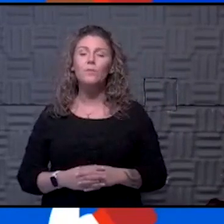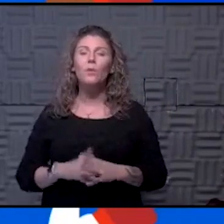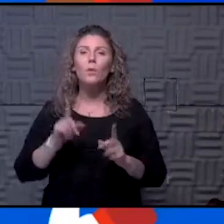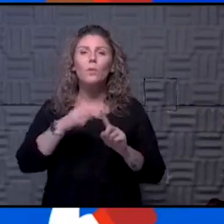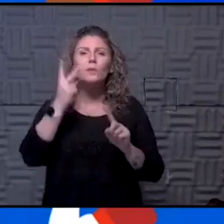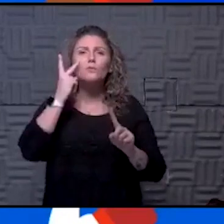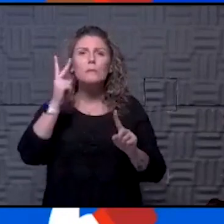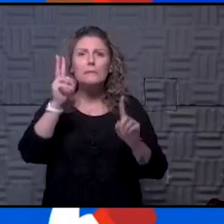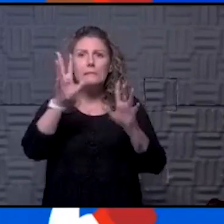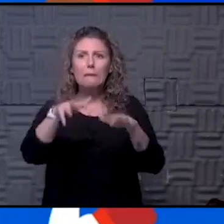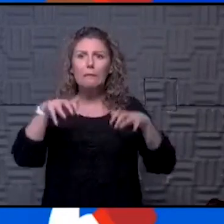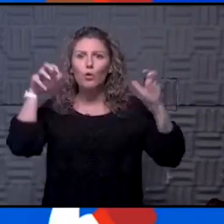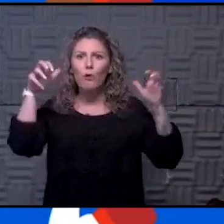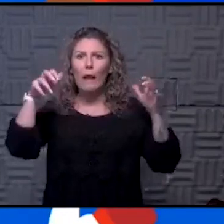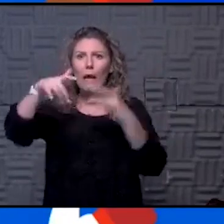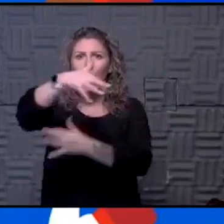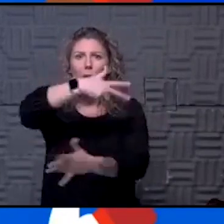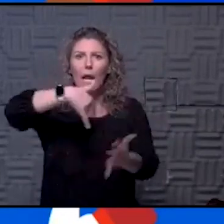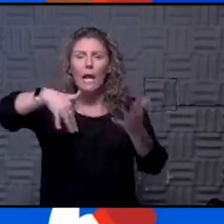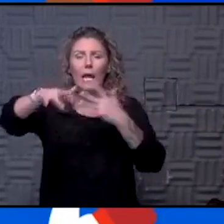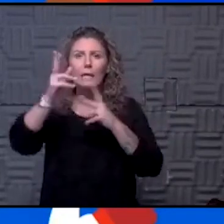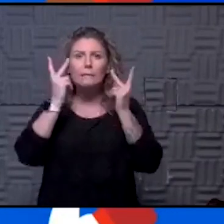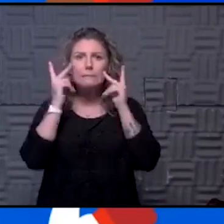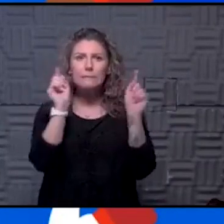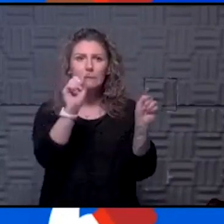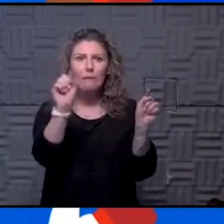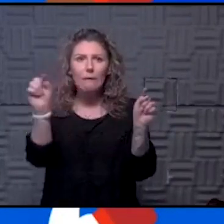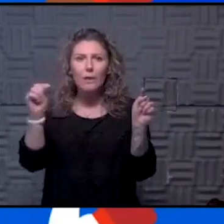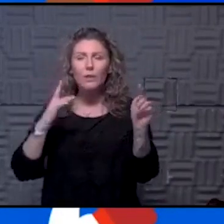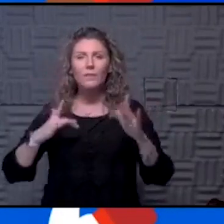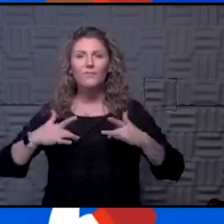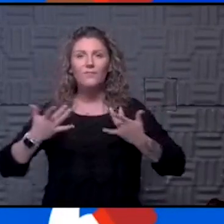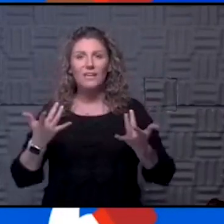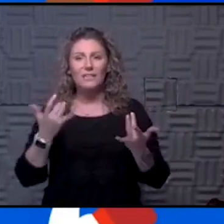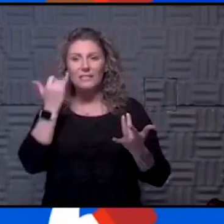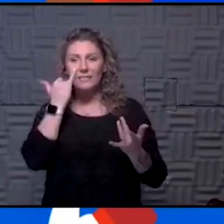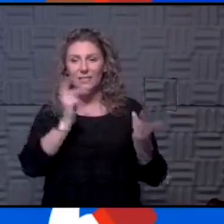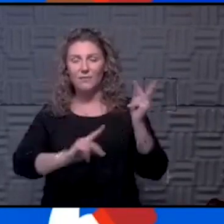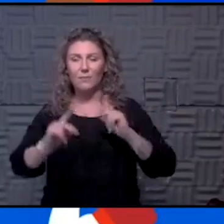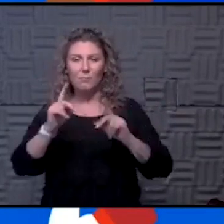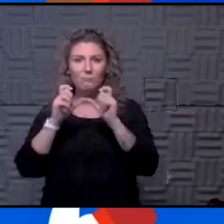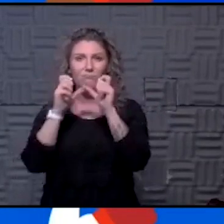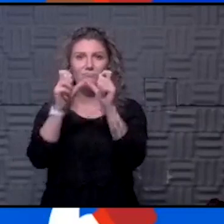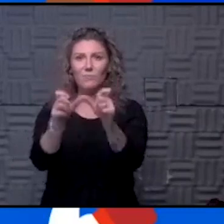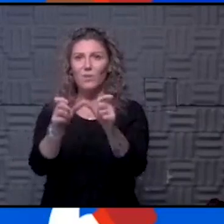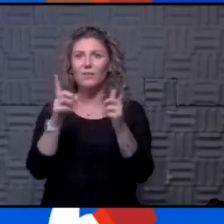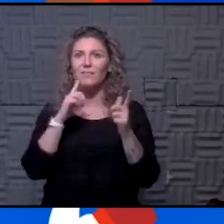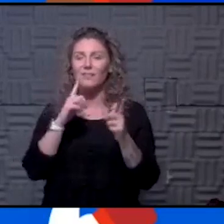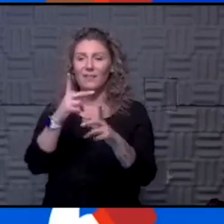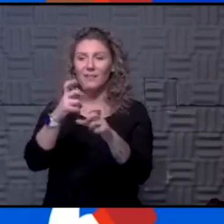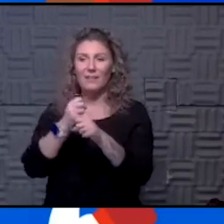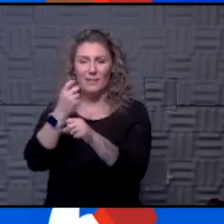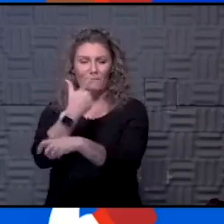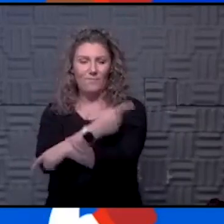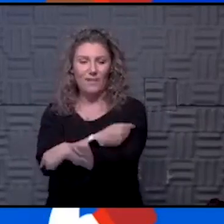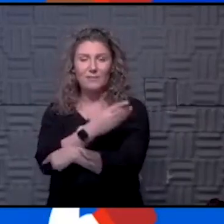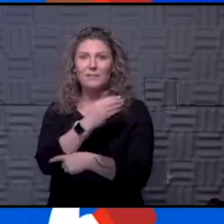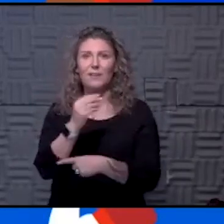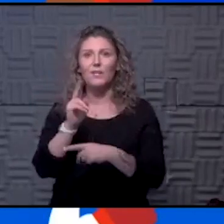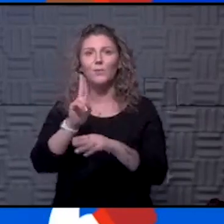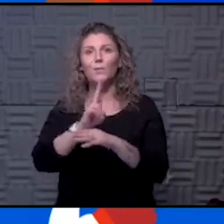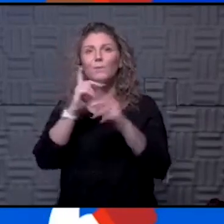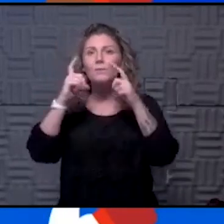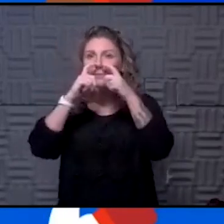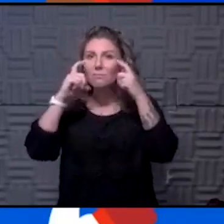crowds and I see events, as long as people are continuing to get vaccinated and people are